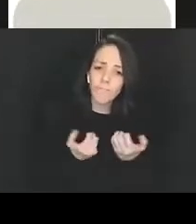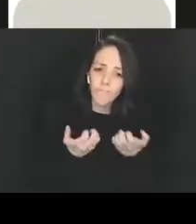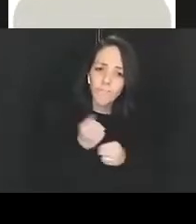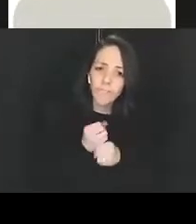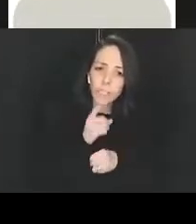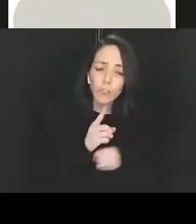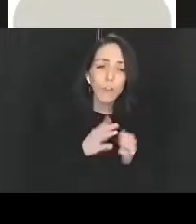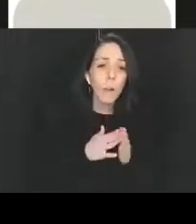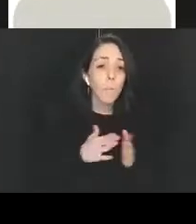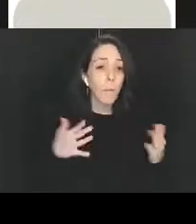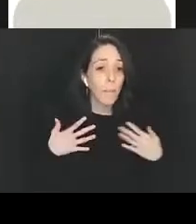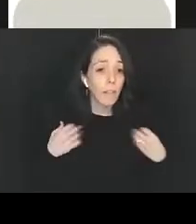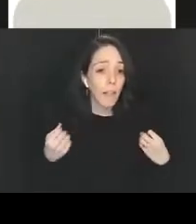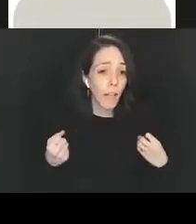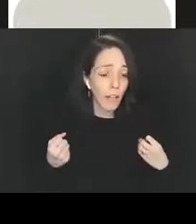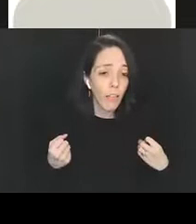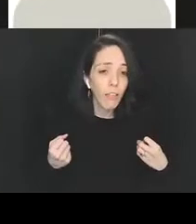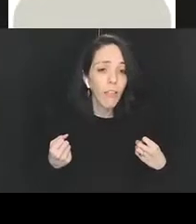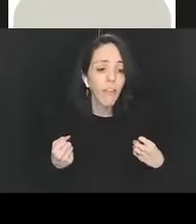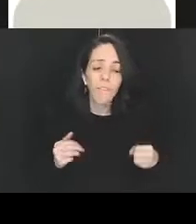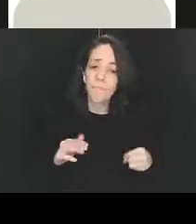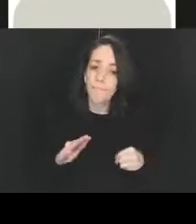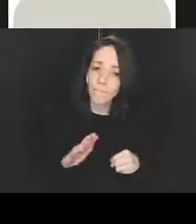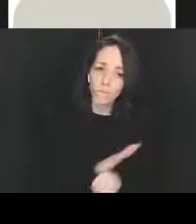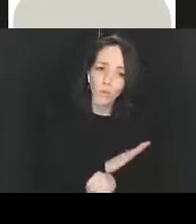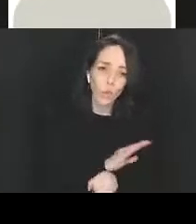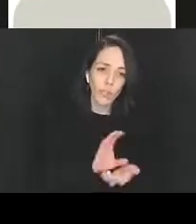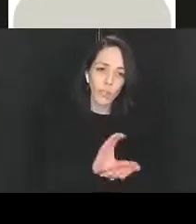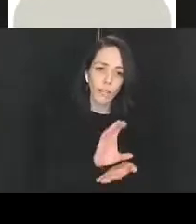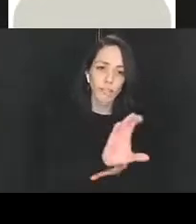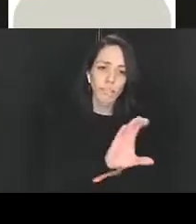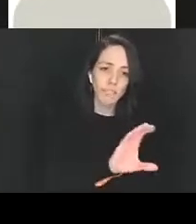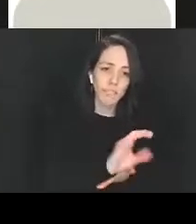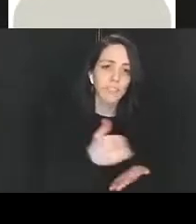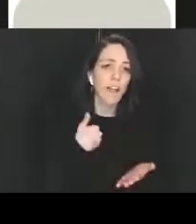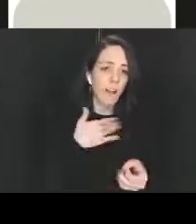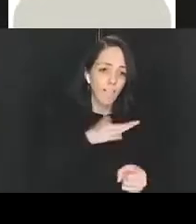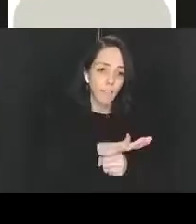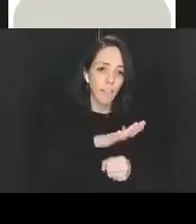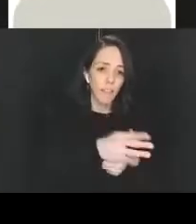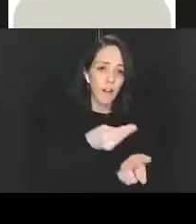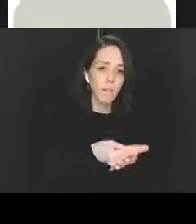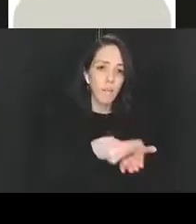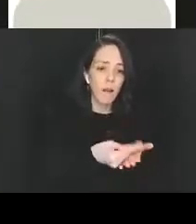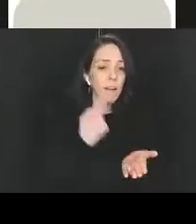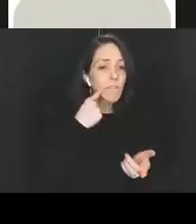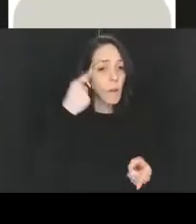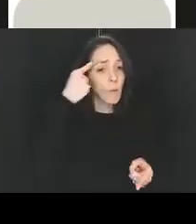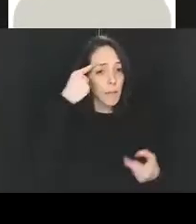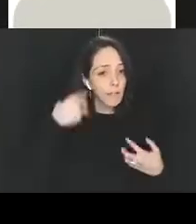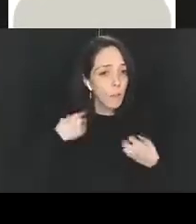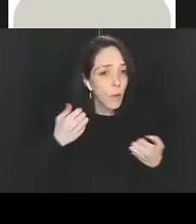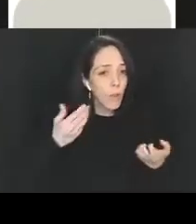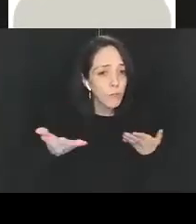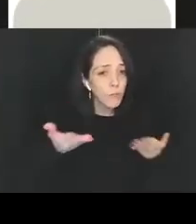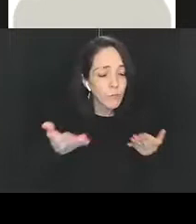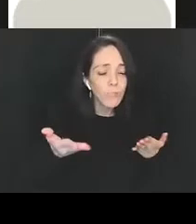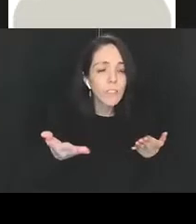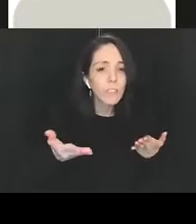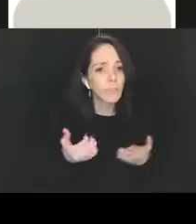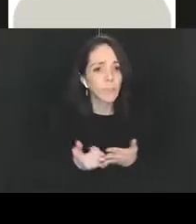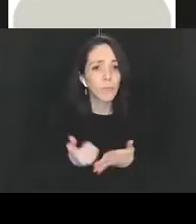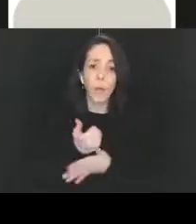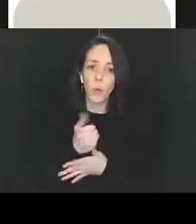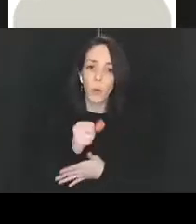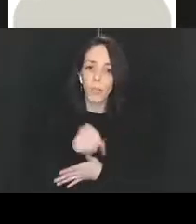public health are fully invested and funded. Mental health is a priority as well. And I know